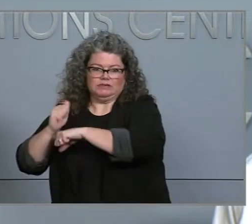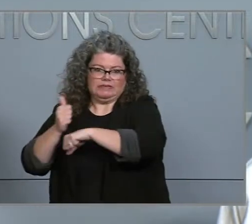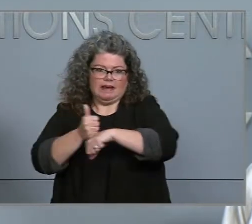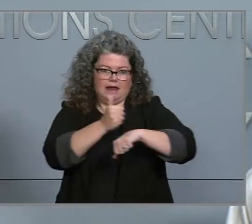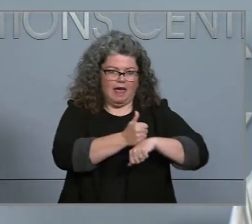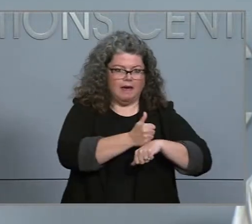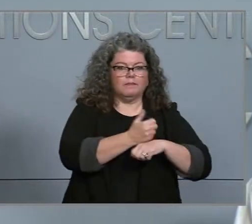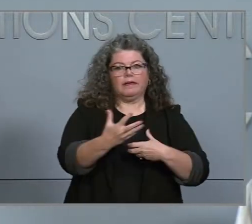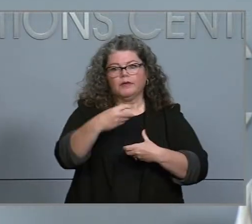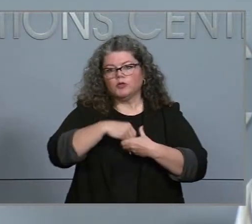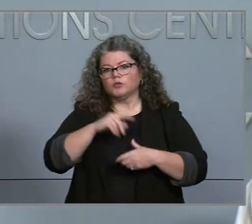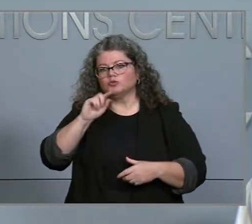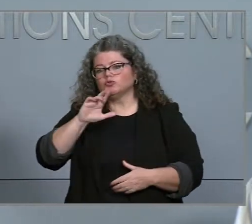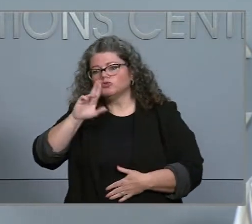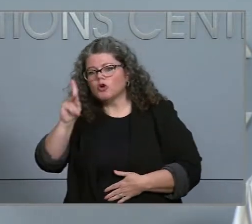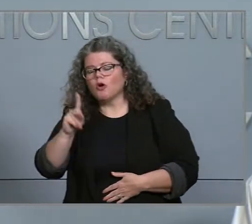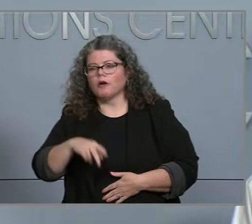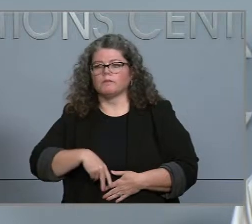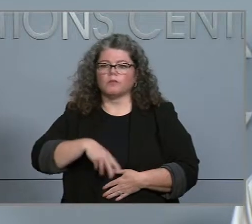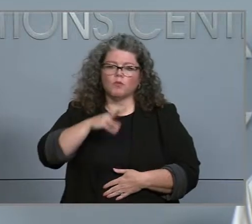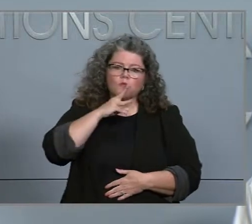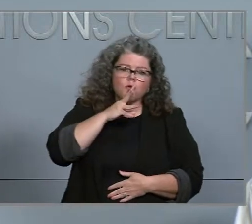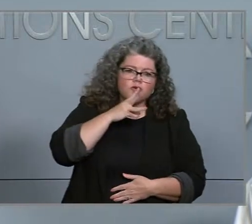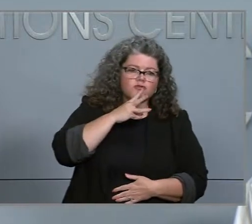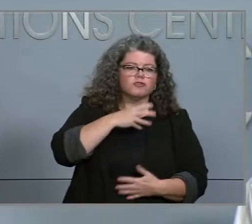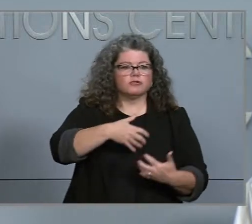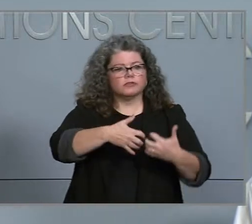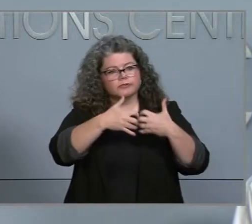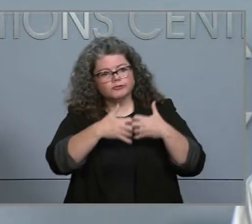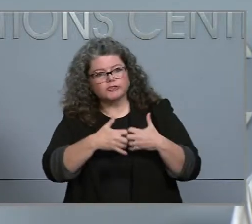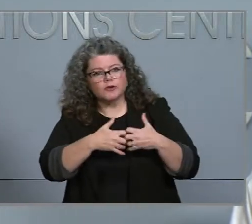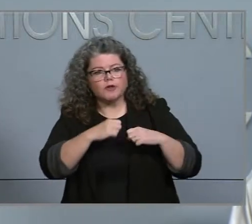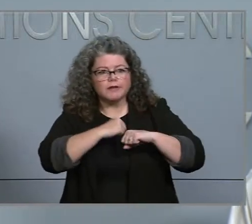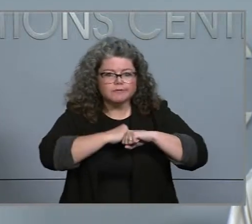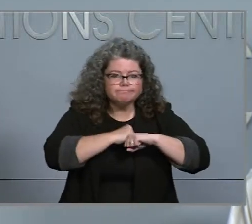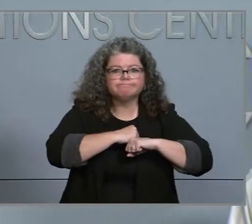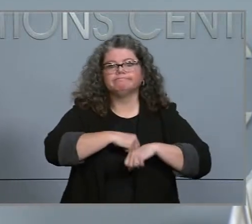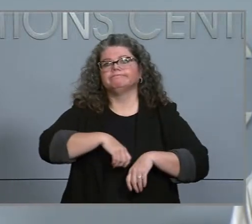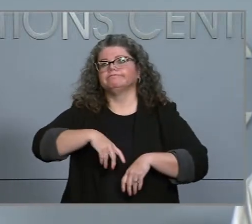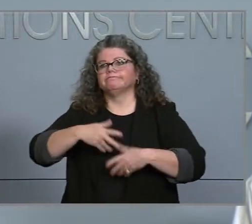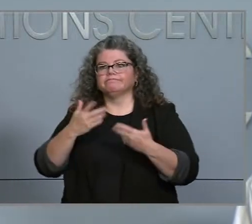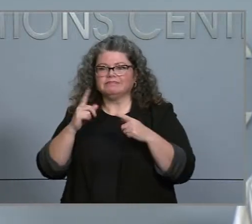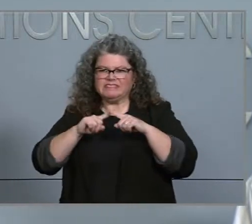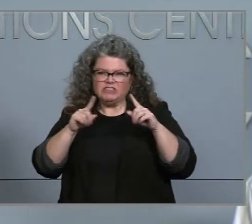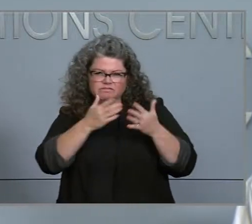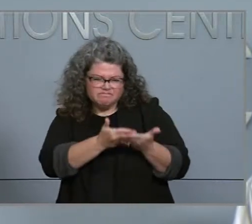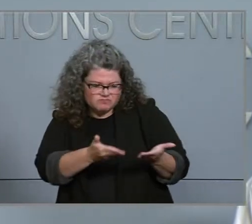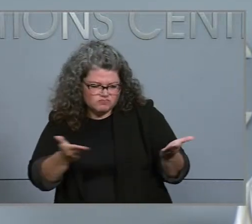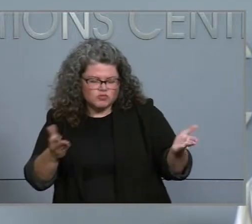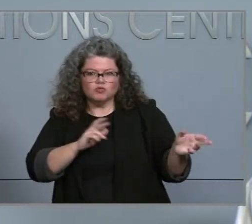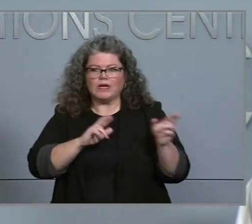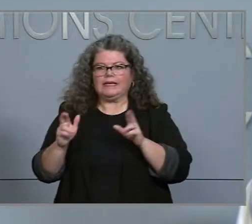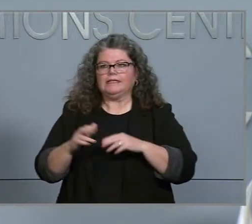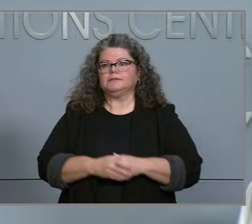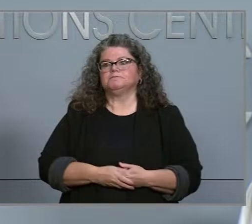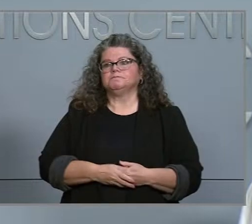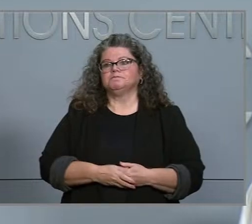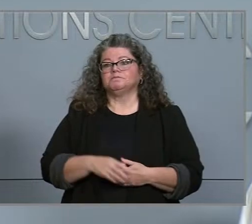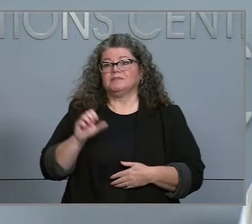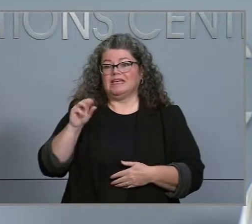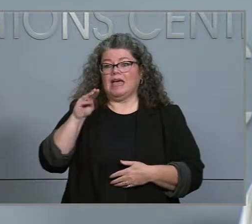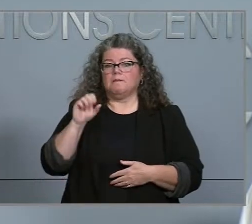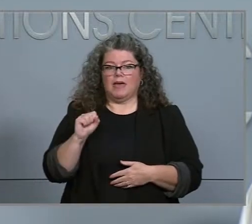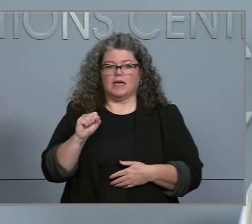pumps, tarps, meals, water generators, and sandbags. Along with our partners at the North Carolina Office of EMS, we are working to